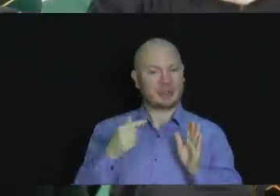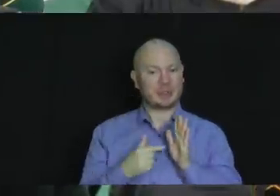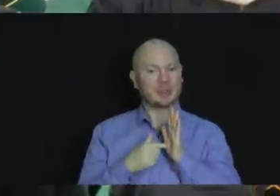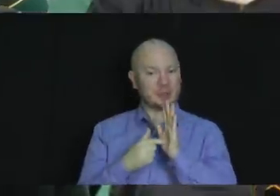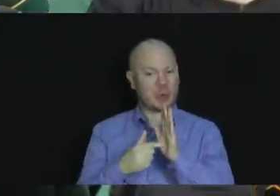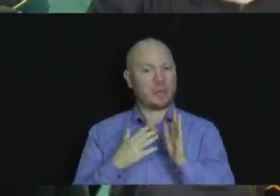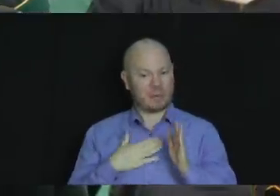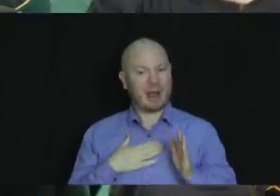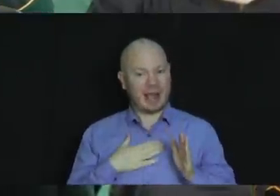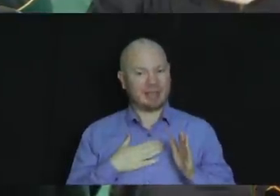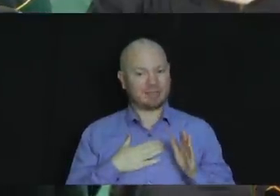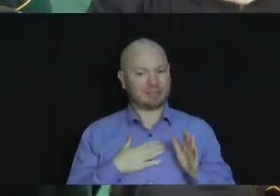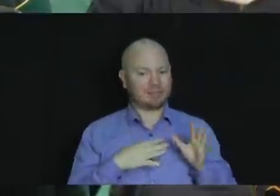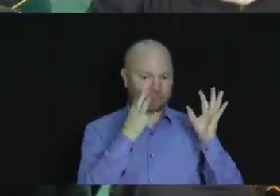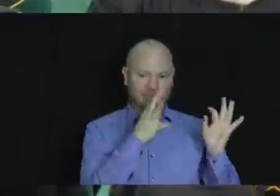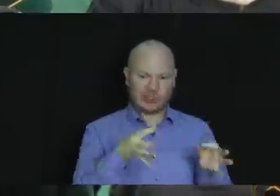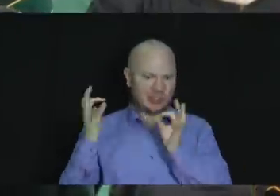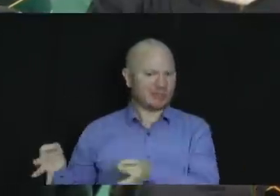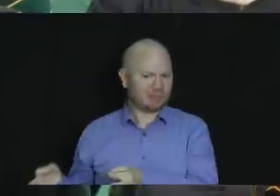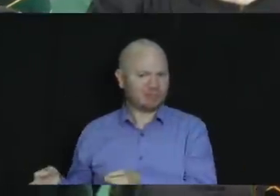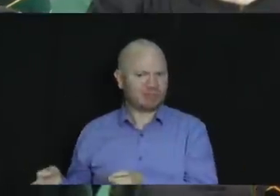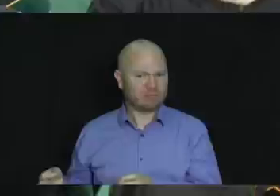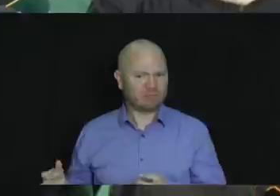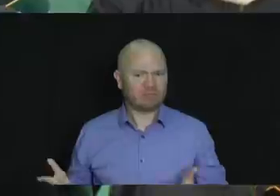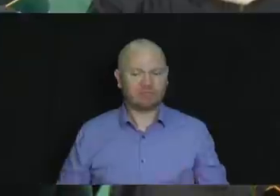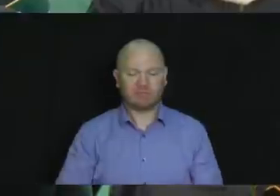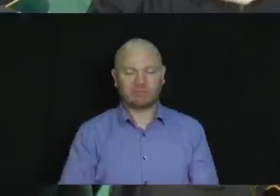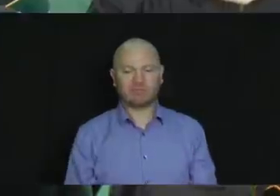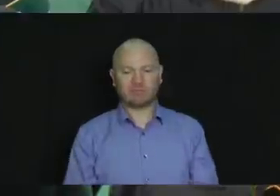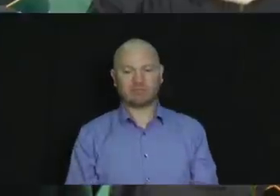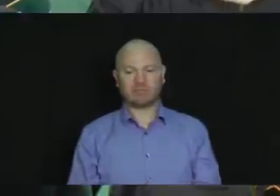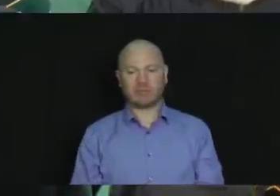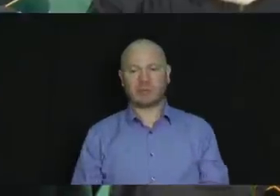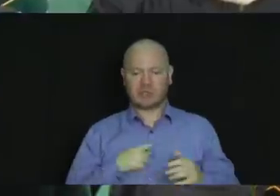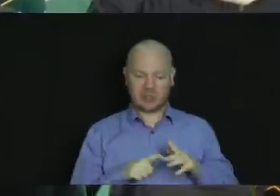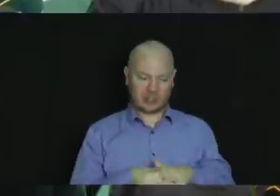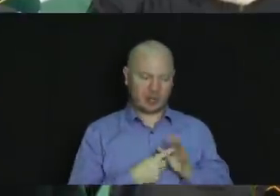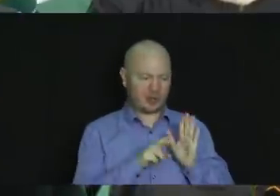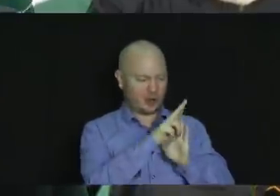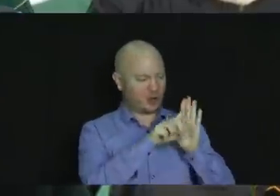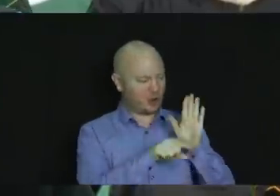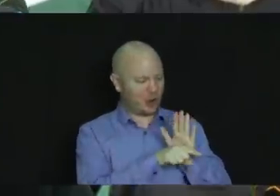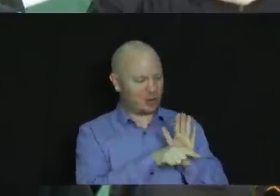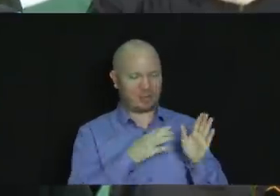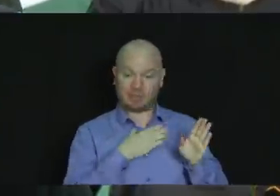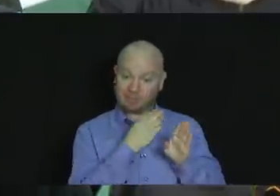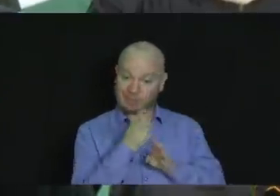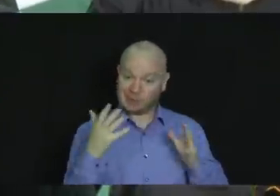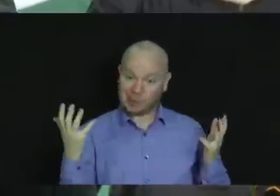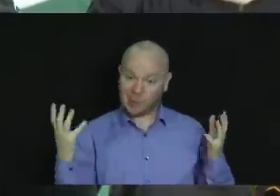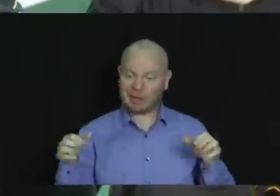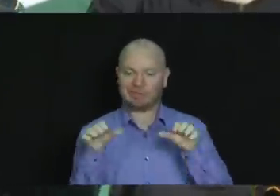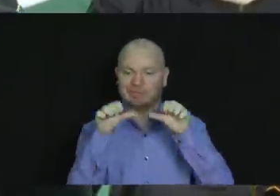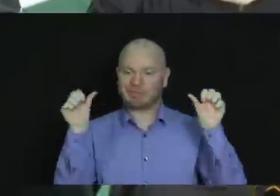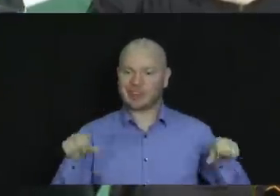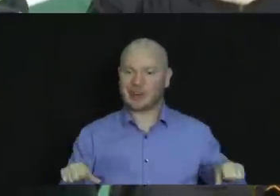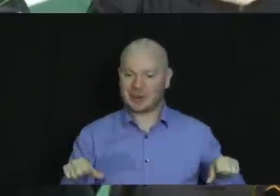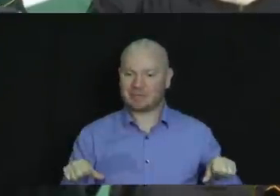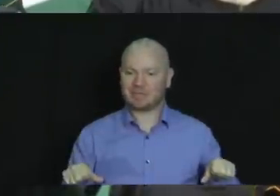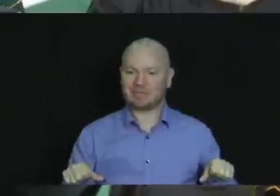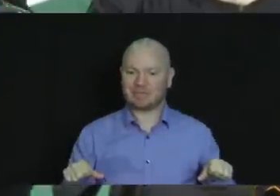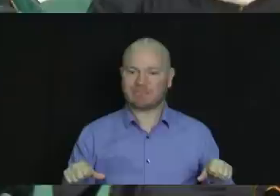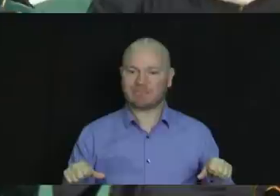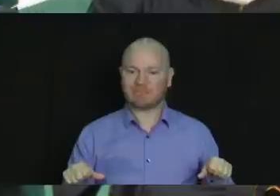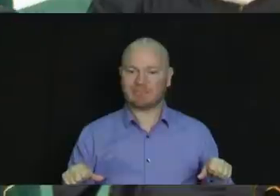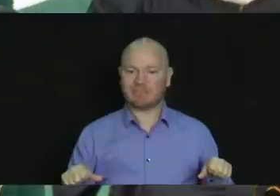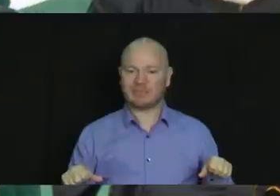choices that I made. When I began my undergraduate education, I majored in architecture. At that time,